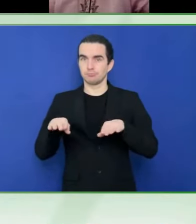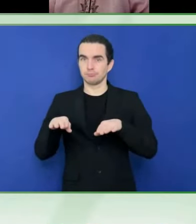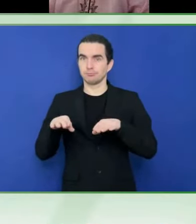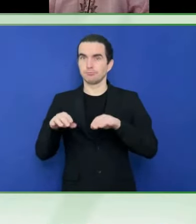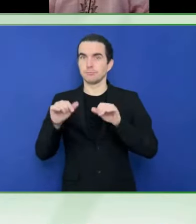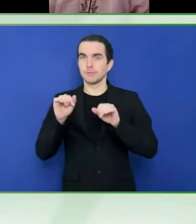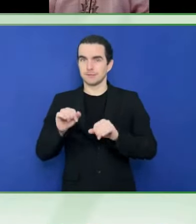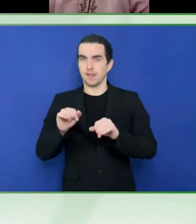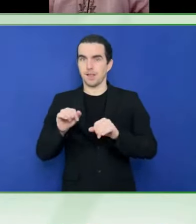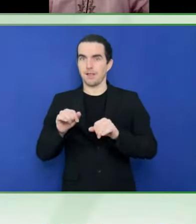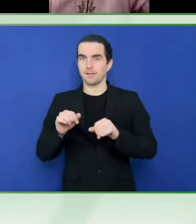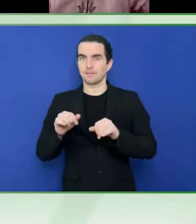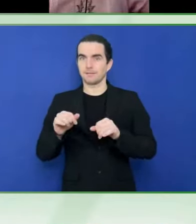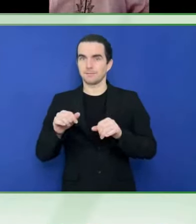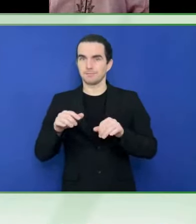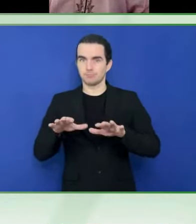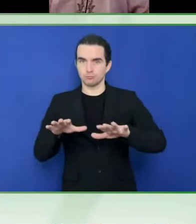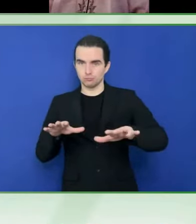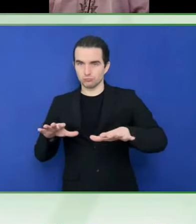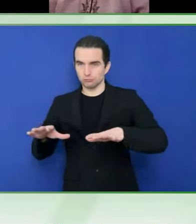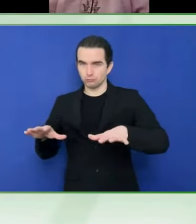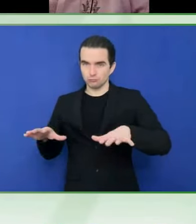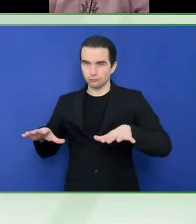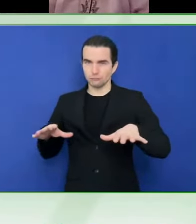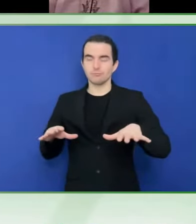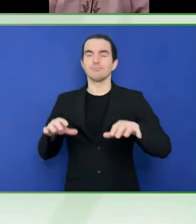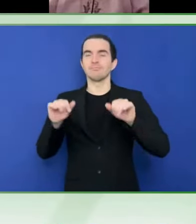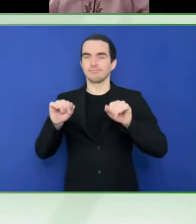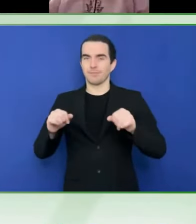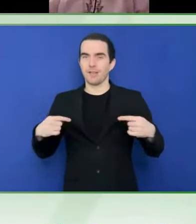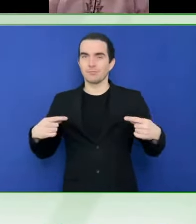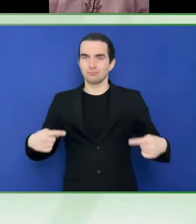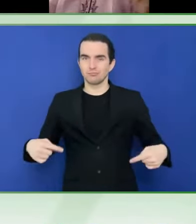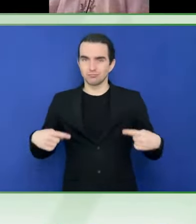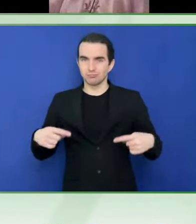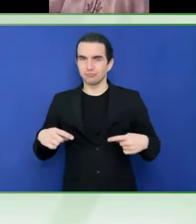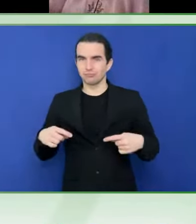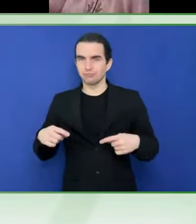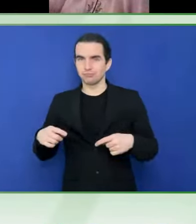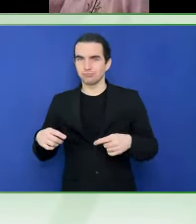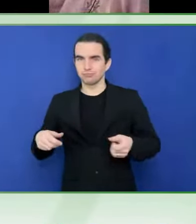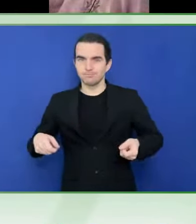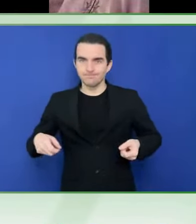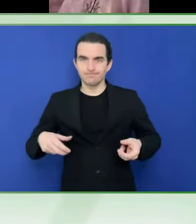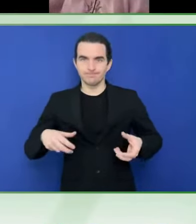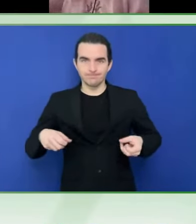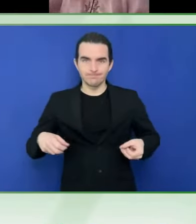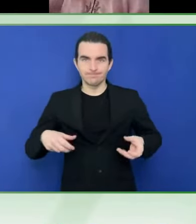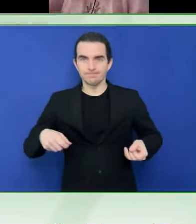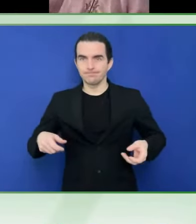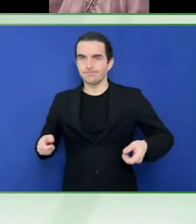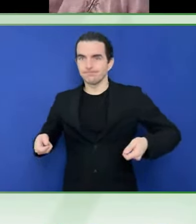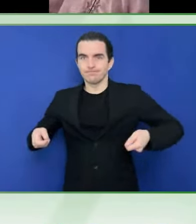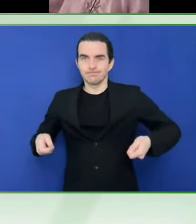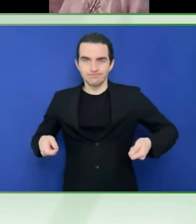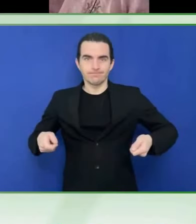these pictures show the dimension of the payment.